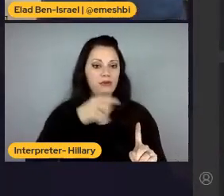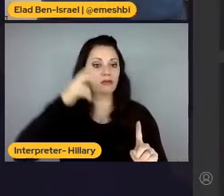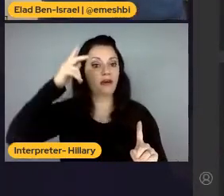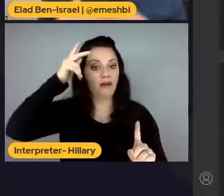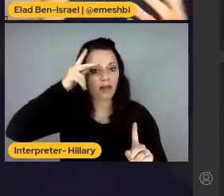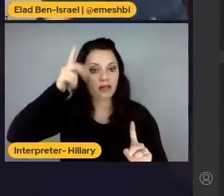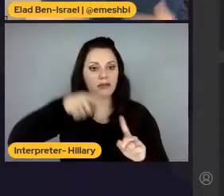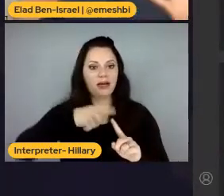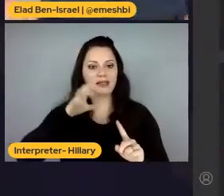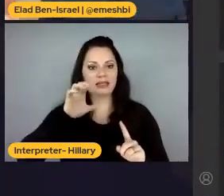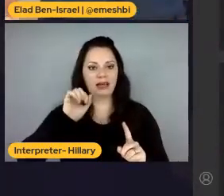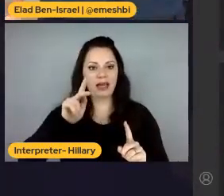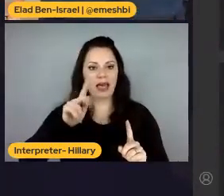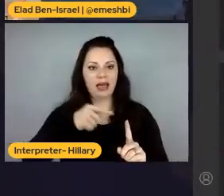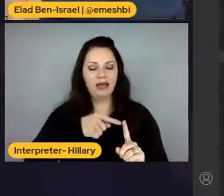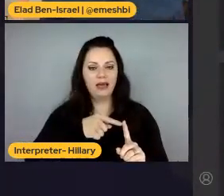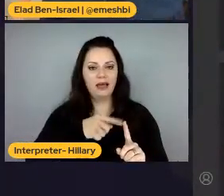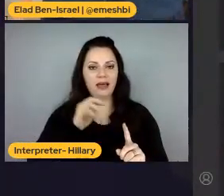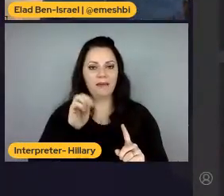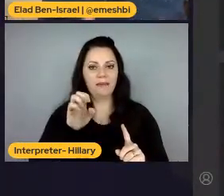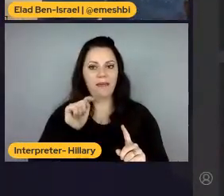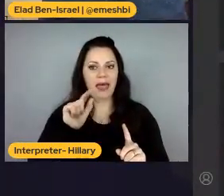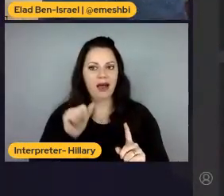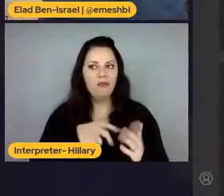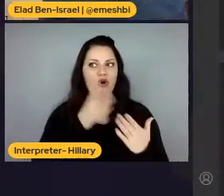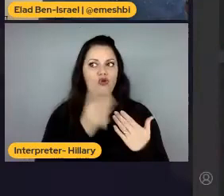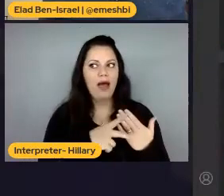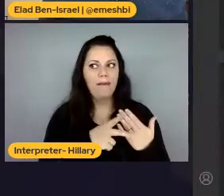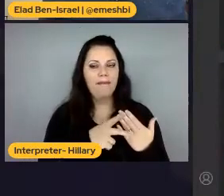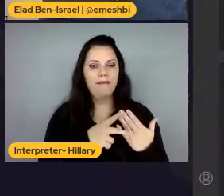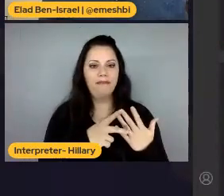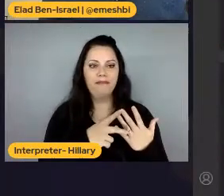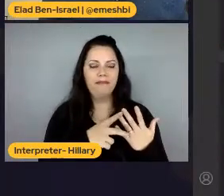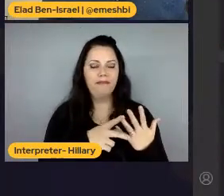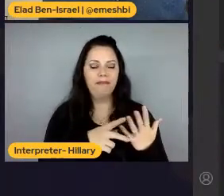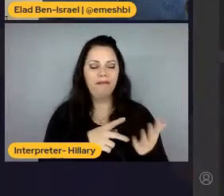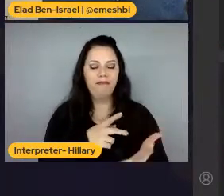the CDK being a meta programming